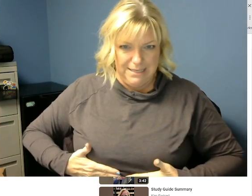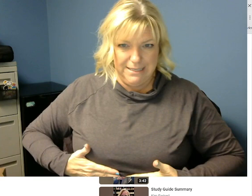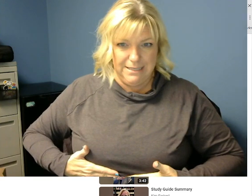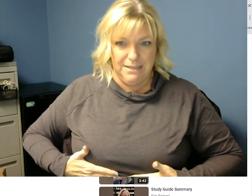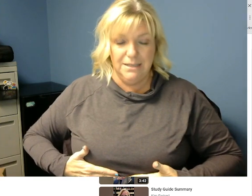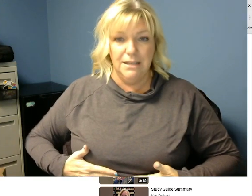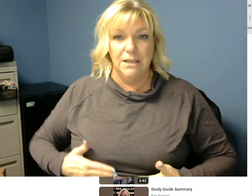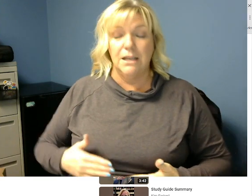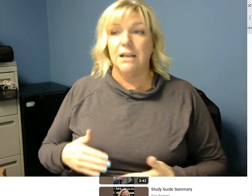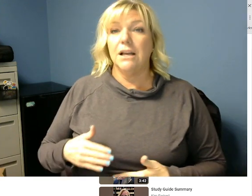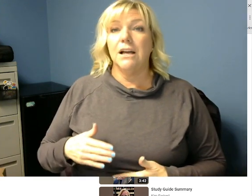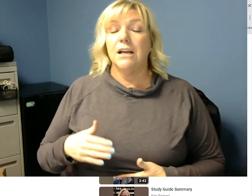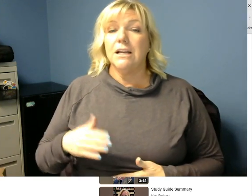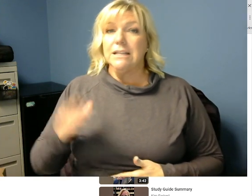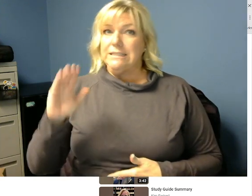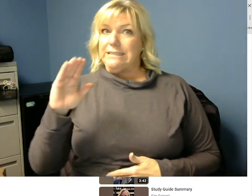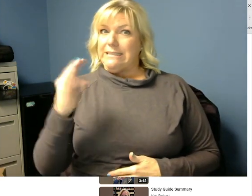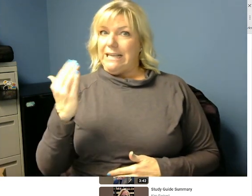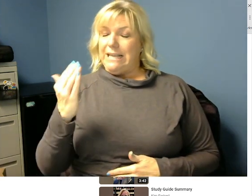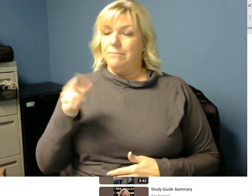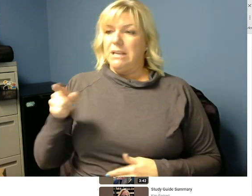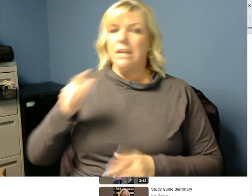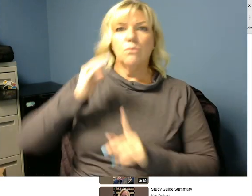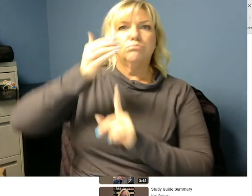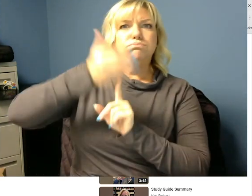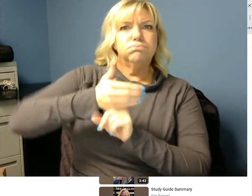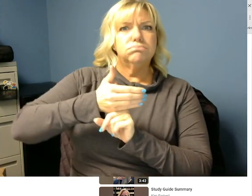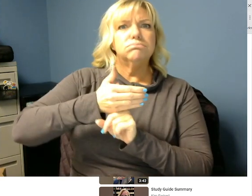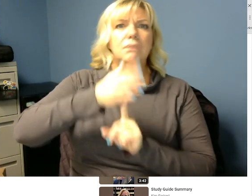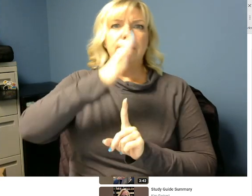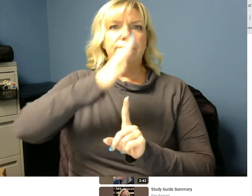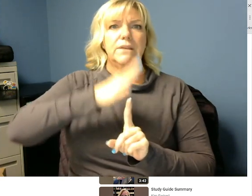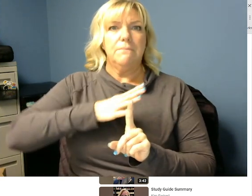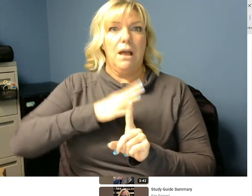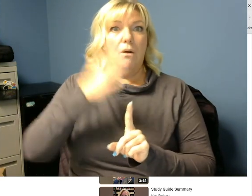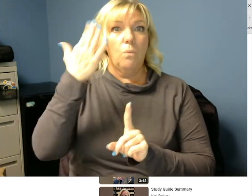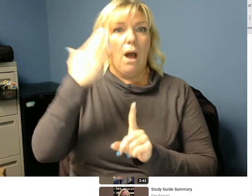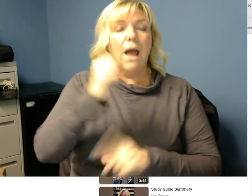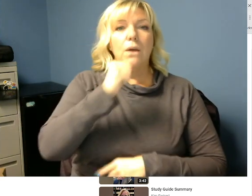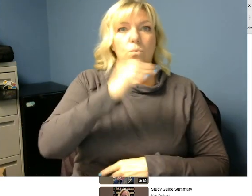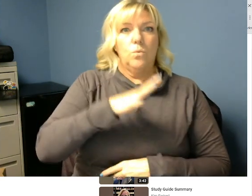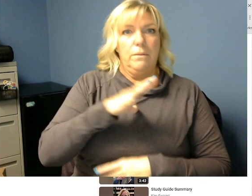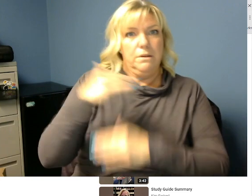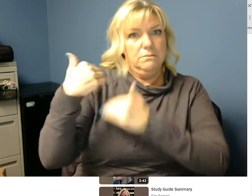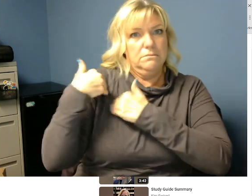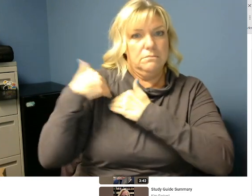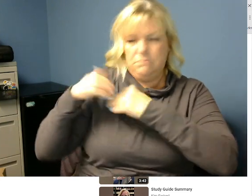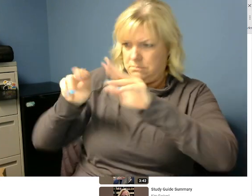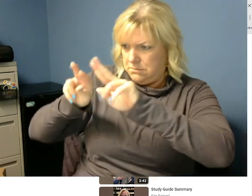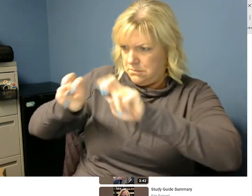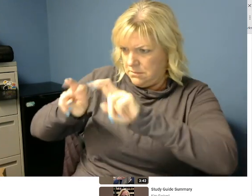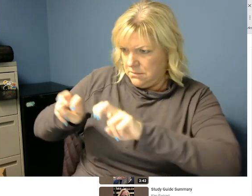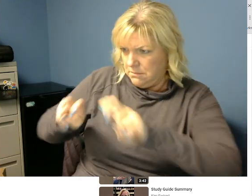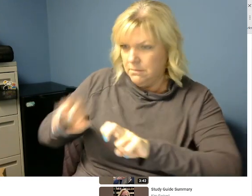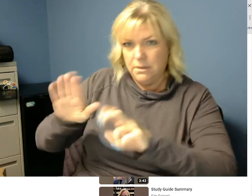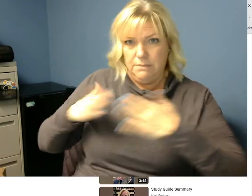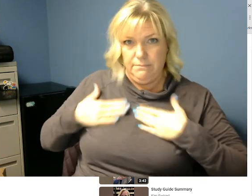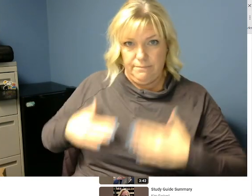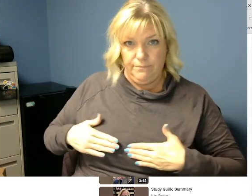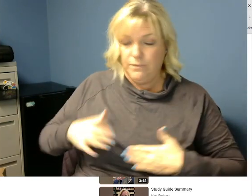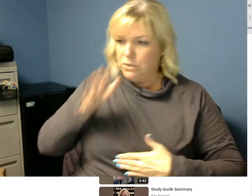presenting as female because the women would never search the body as male. The women determine Hall to be